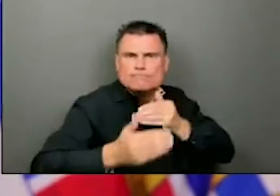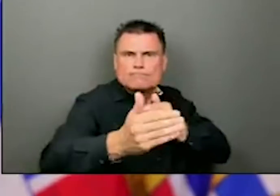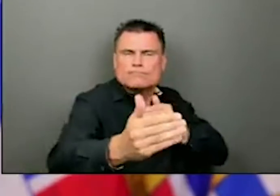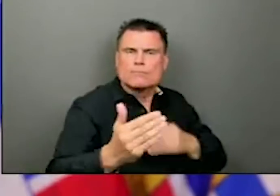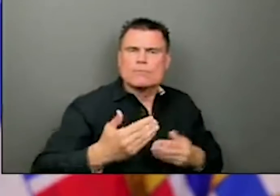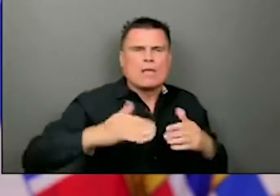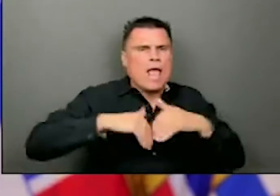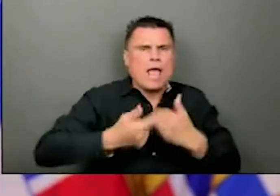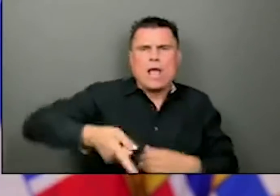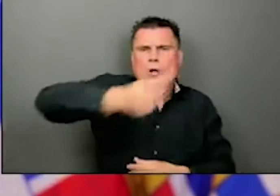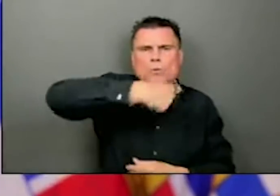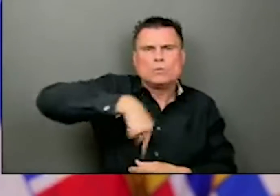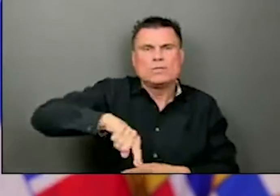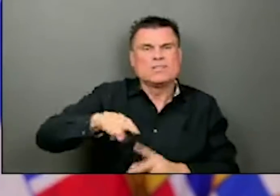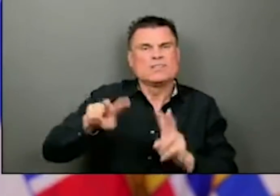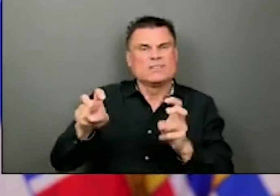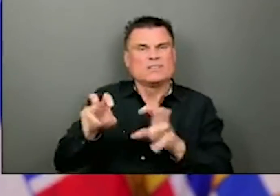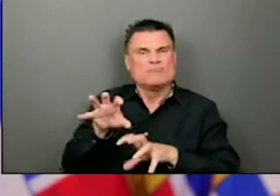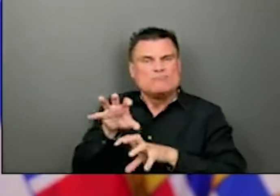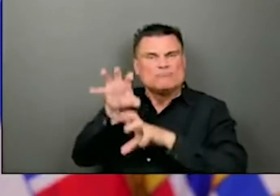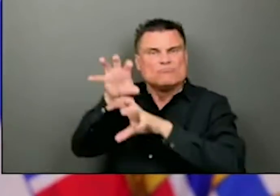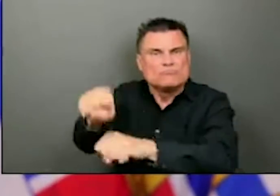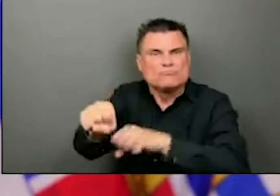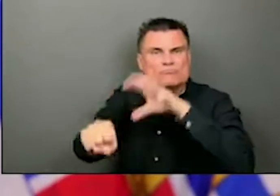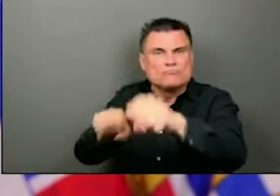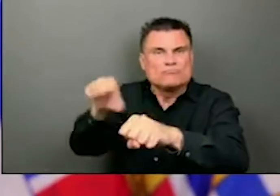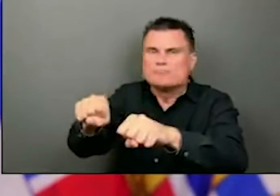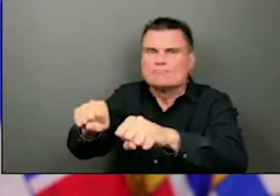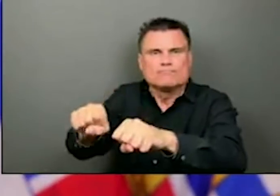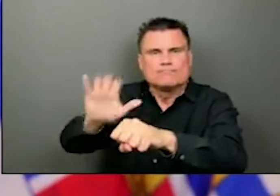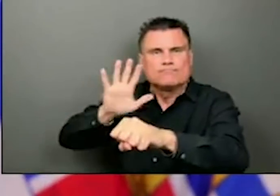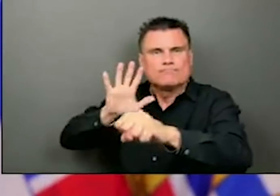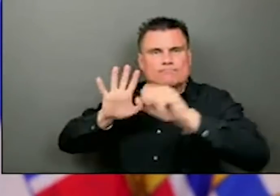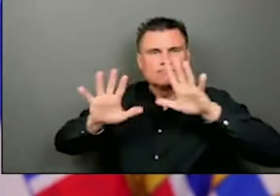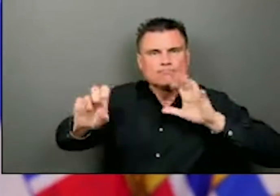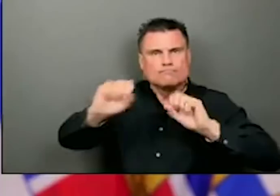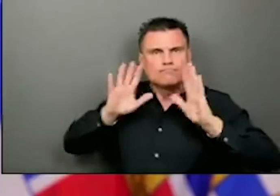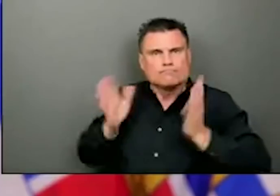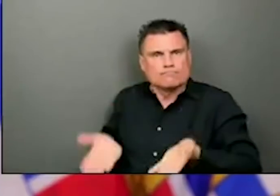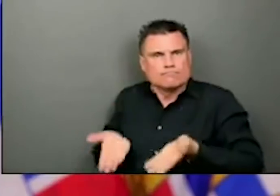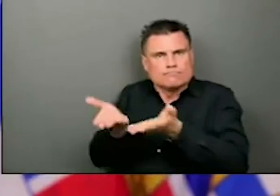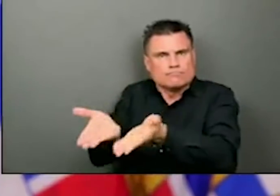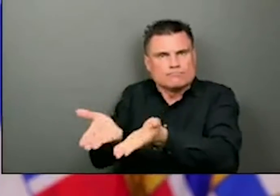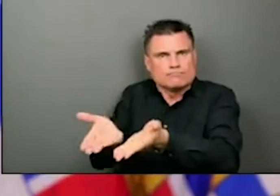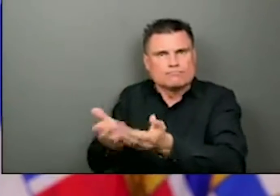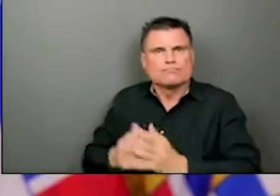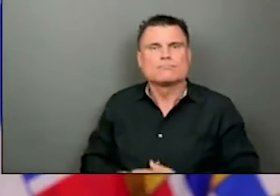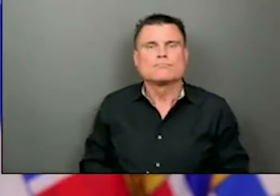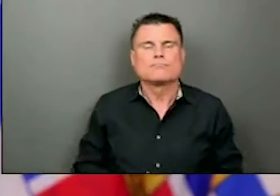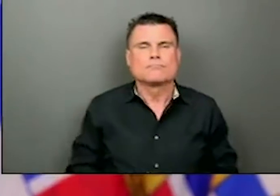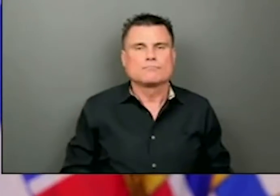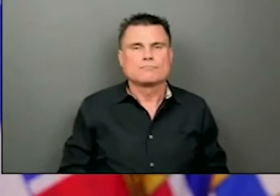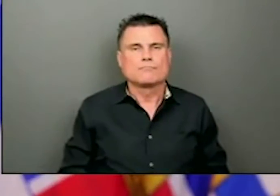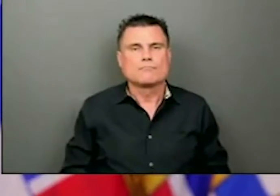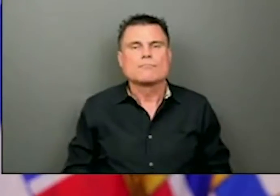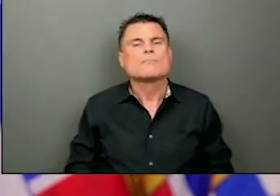I personally work to deepen my understanding of reconciliation and the ways in which I can work to advance